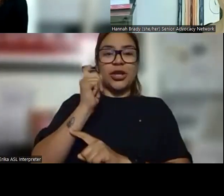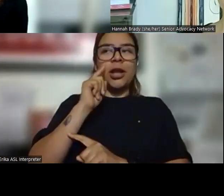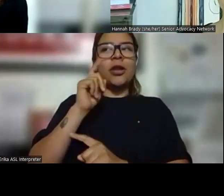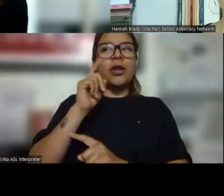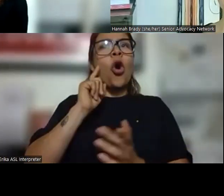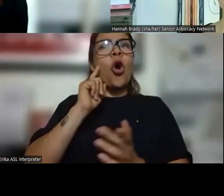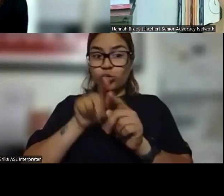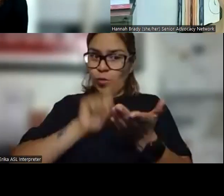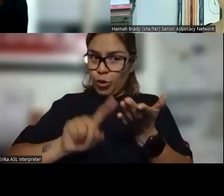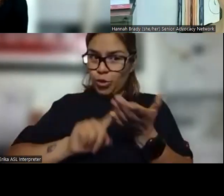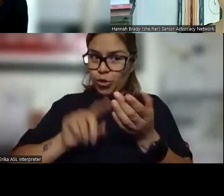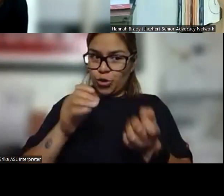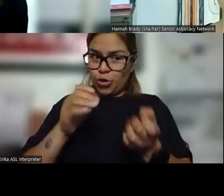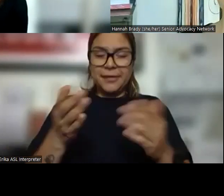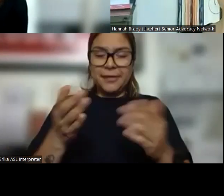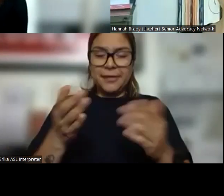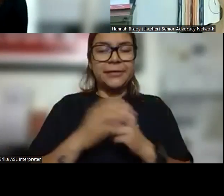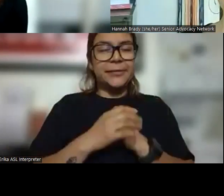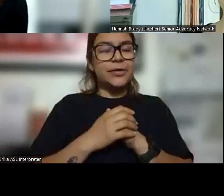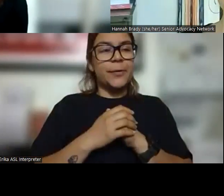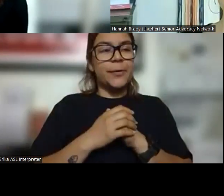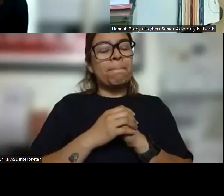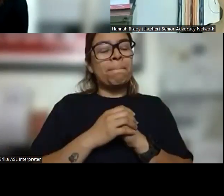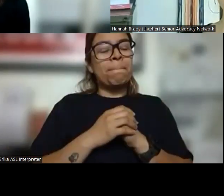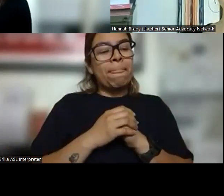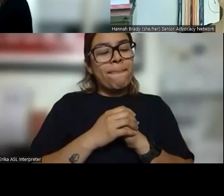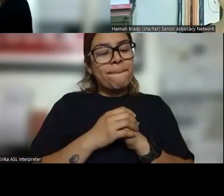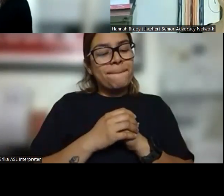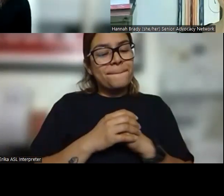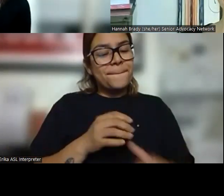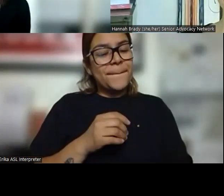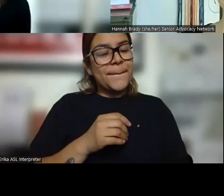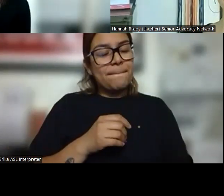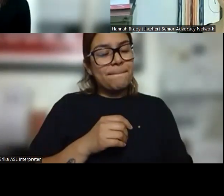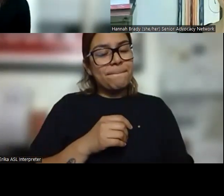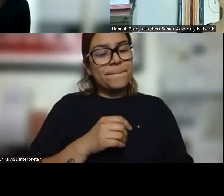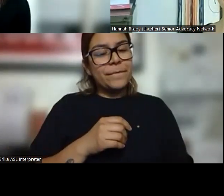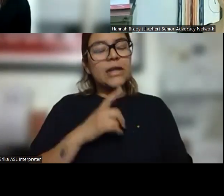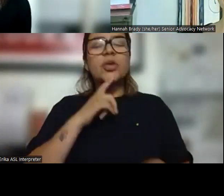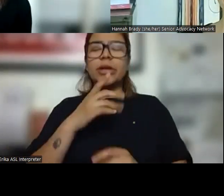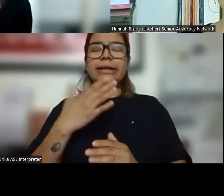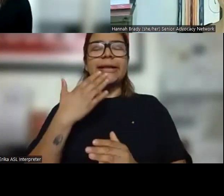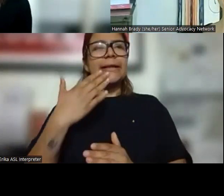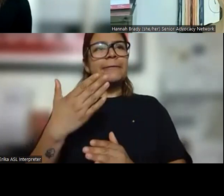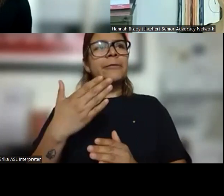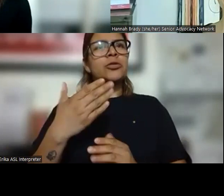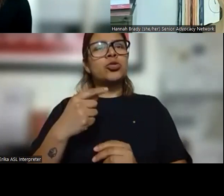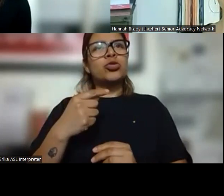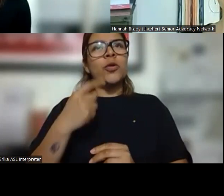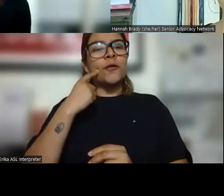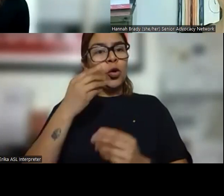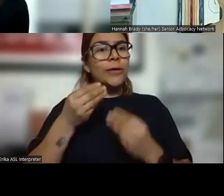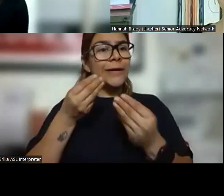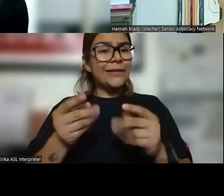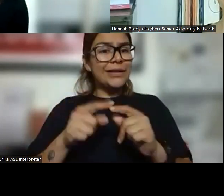that Melinda, that you did before. So we have a lot of additional background to support SB 37